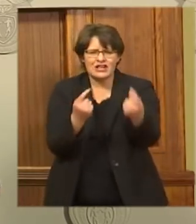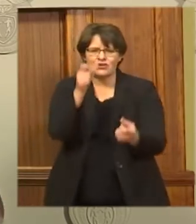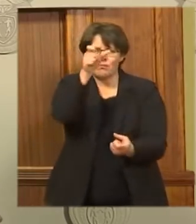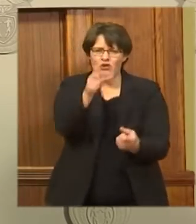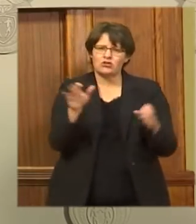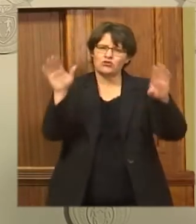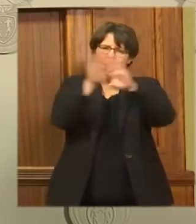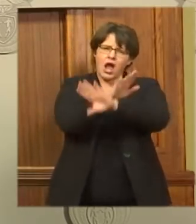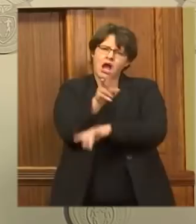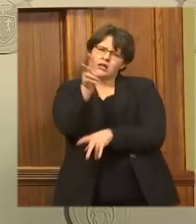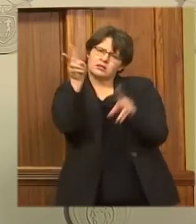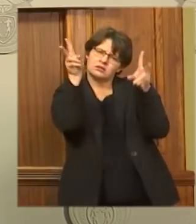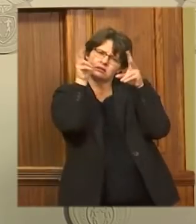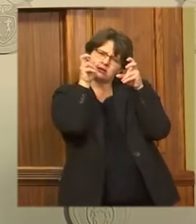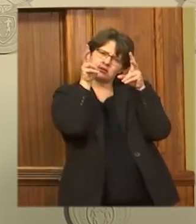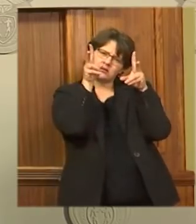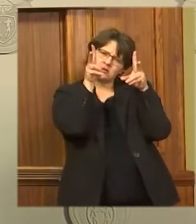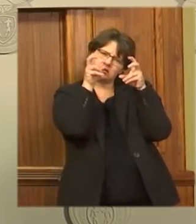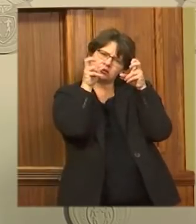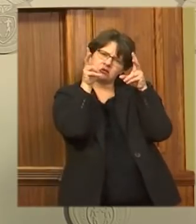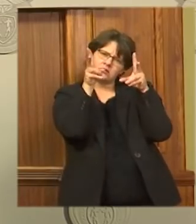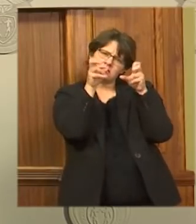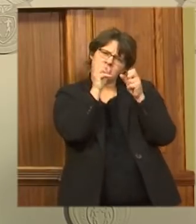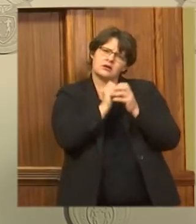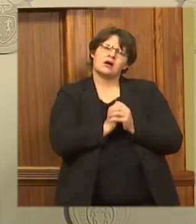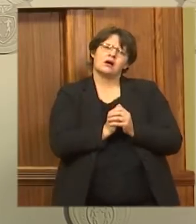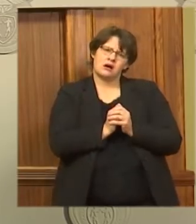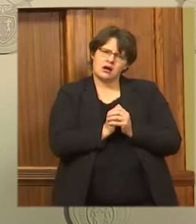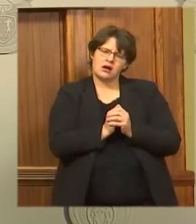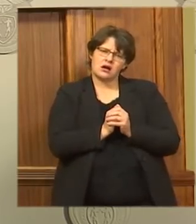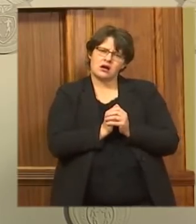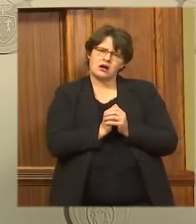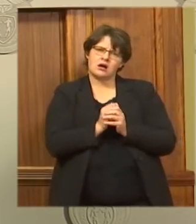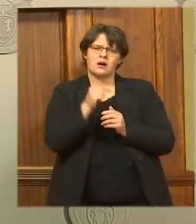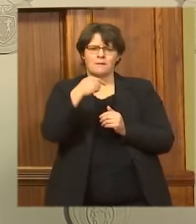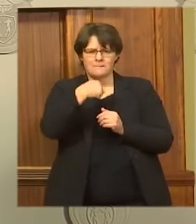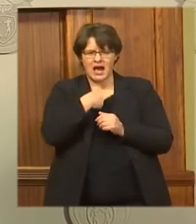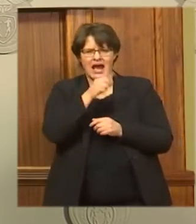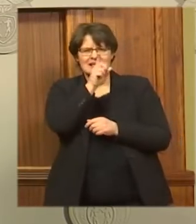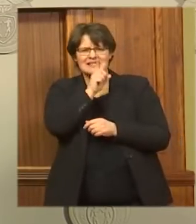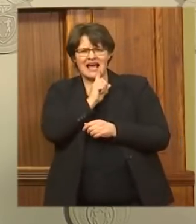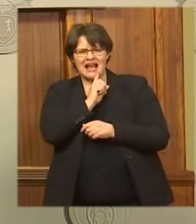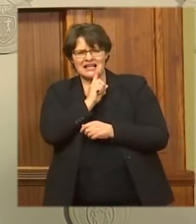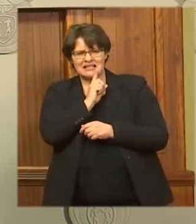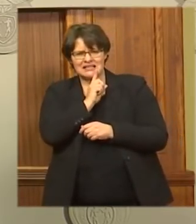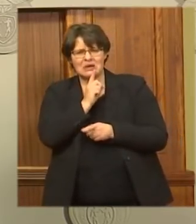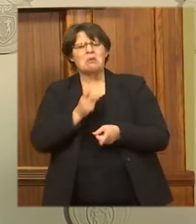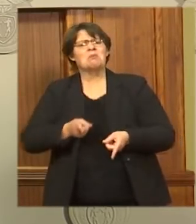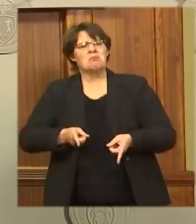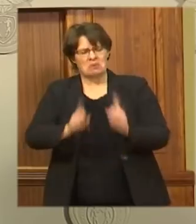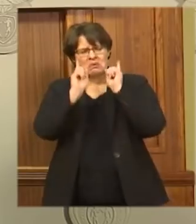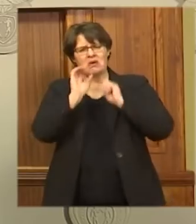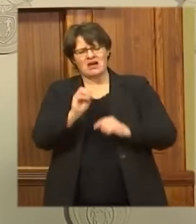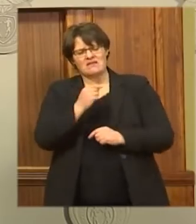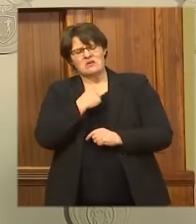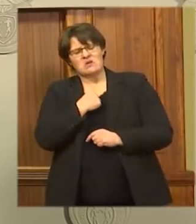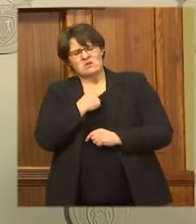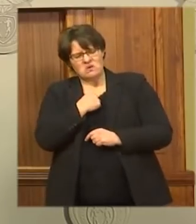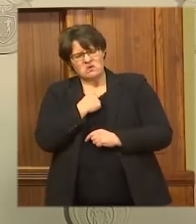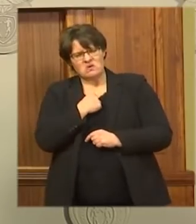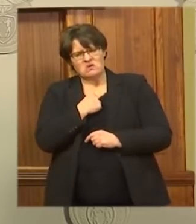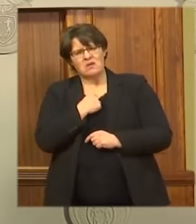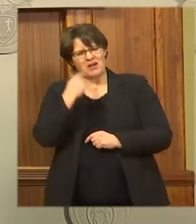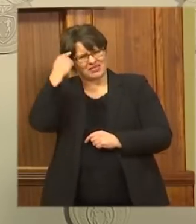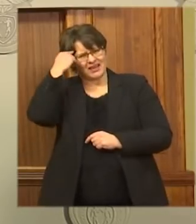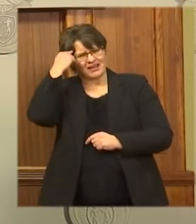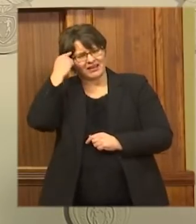this evening to consider the consequences of their silence. As a country, we find ourselves